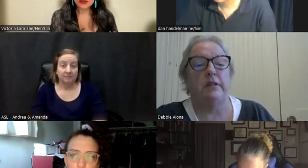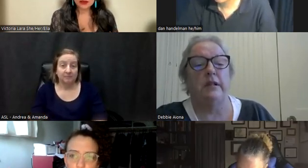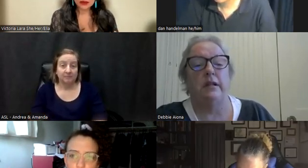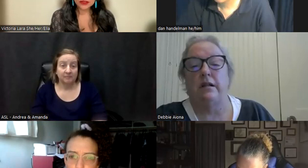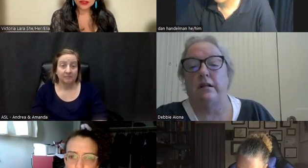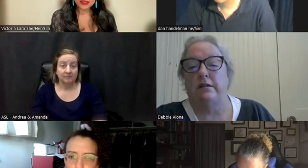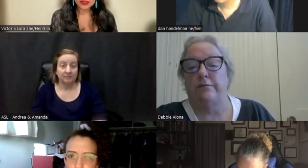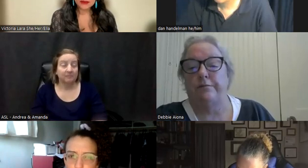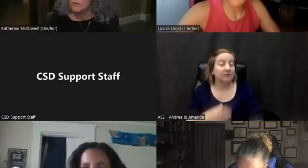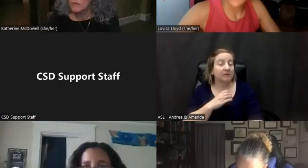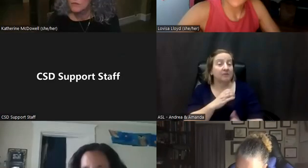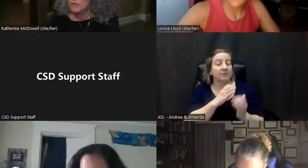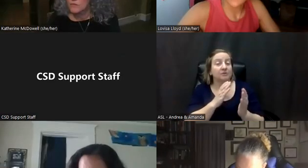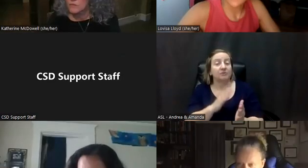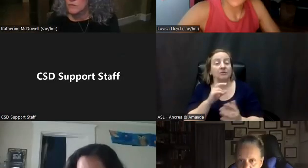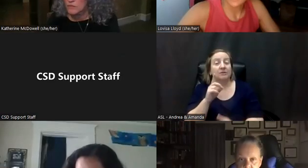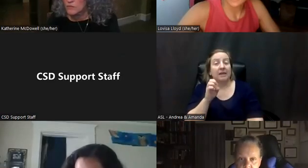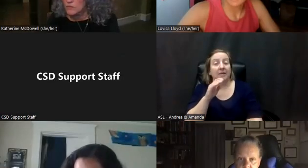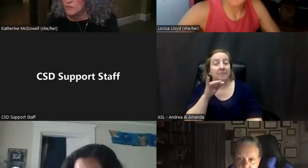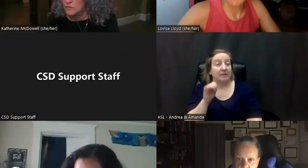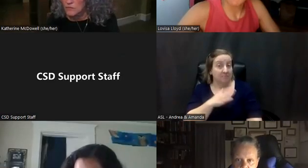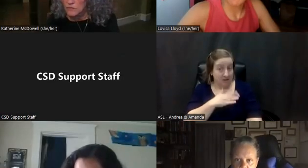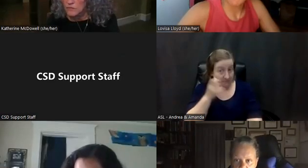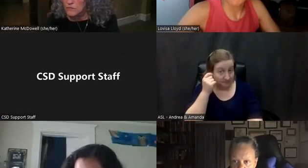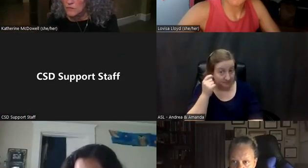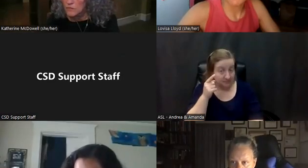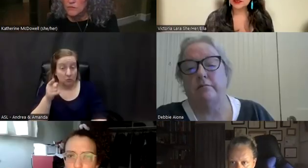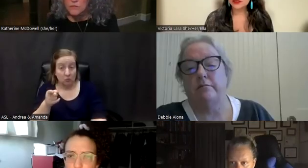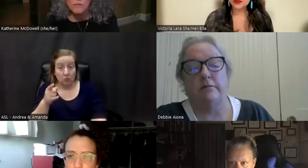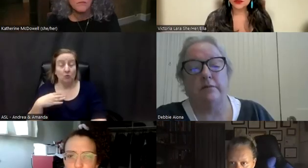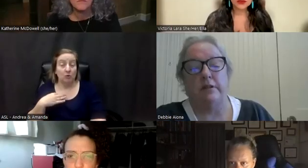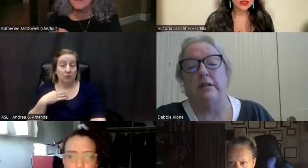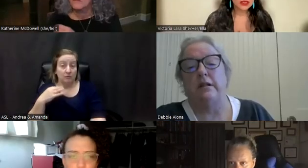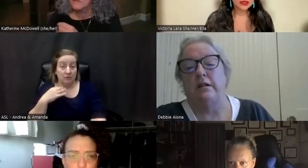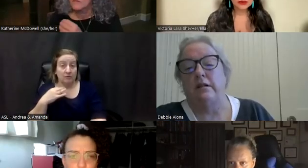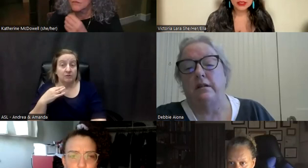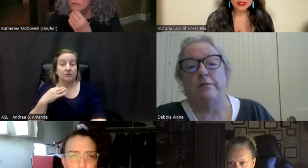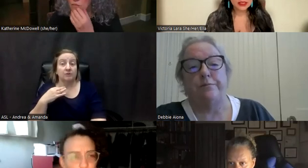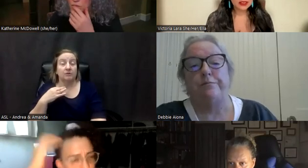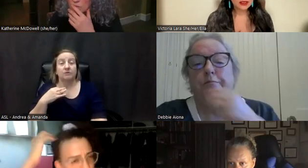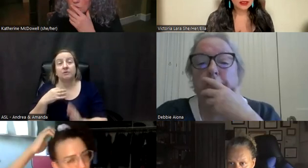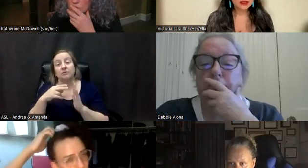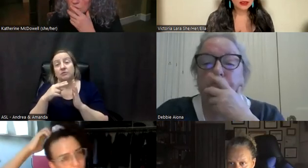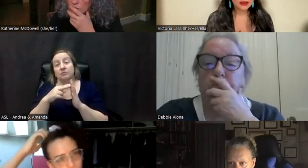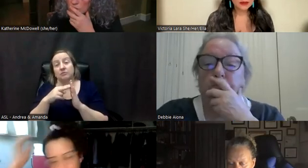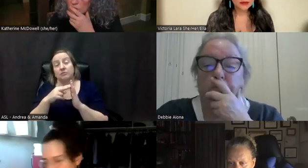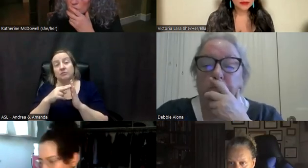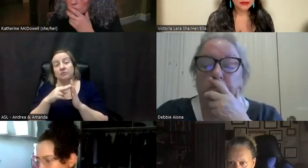And Commissioner Debbie, if I understand correctly, well, you were volunteering to read